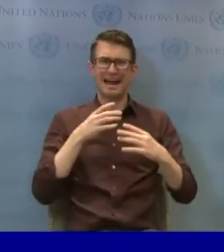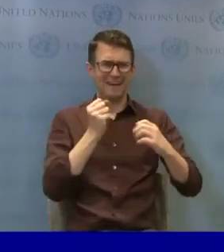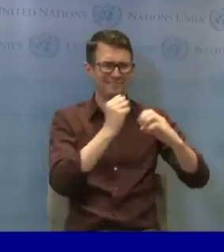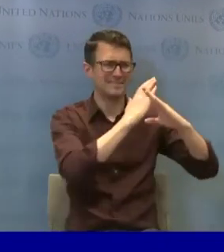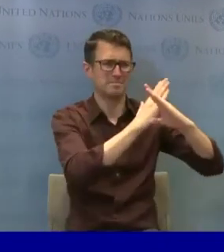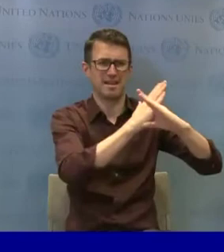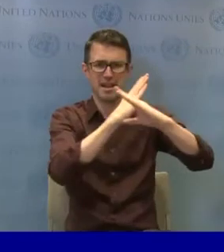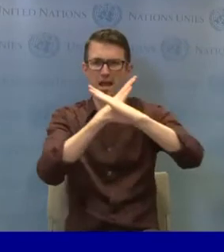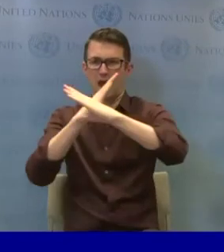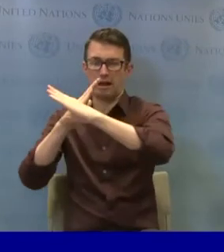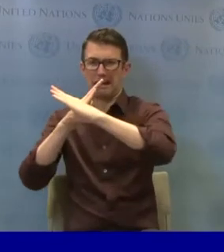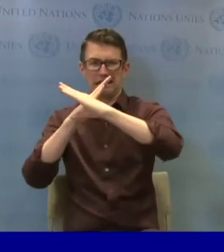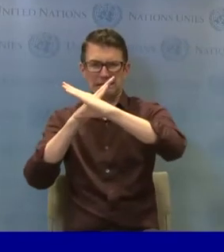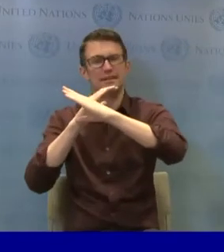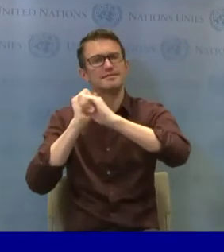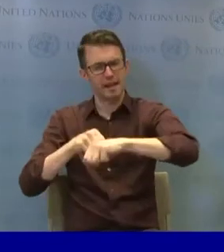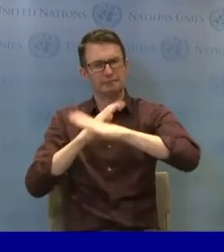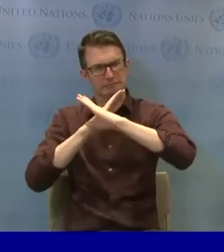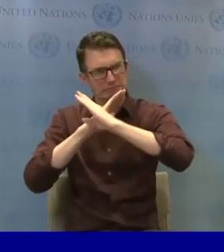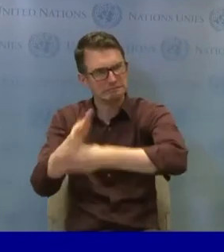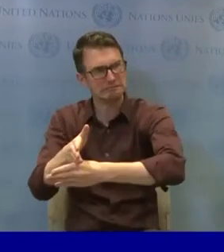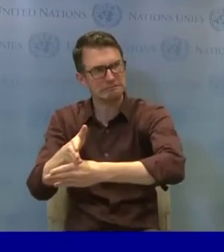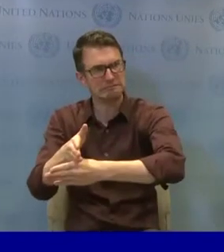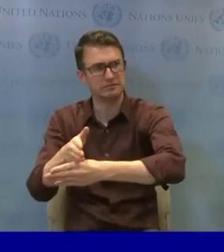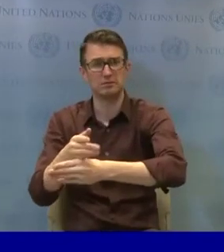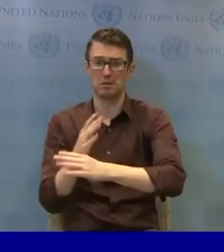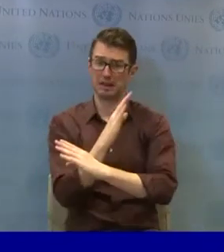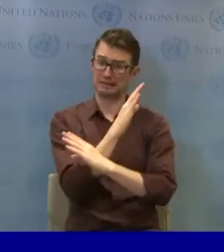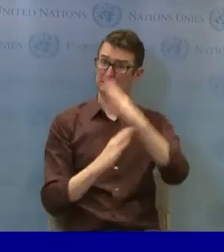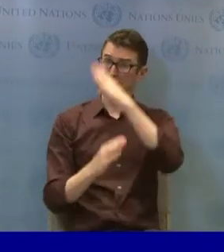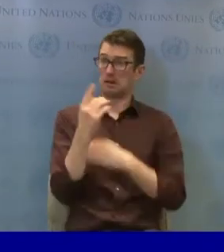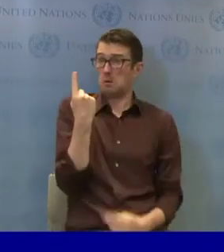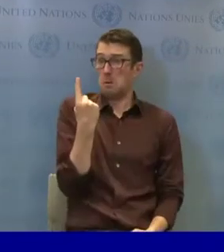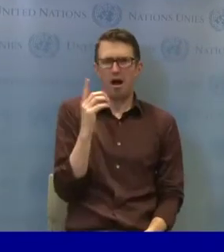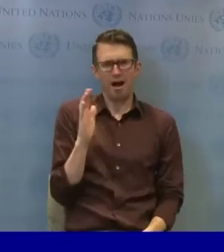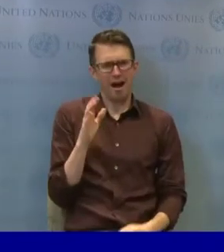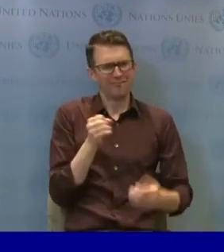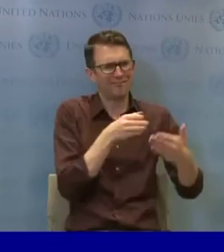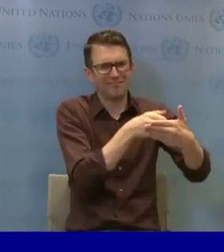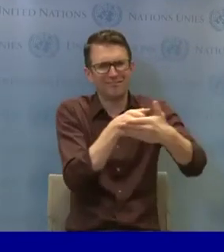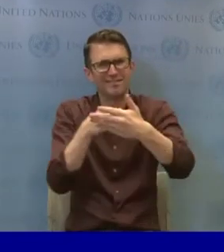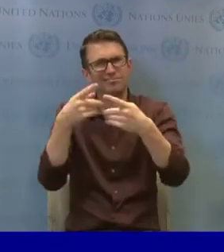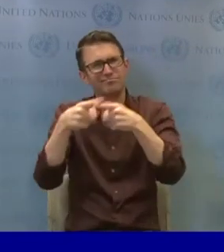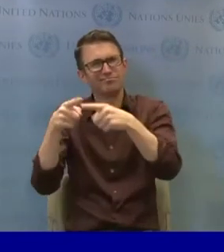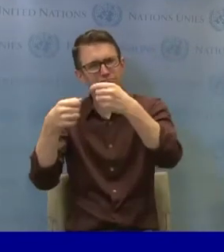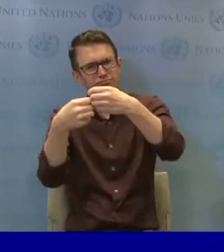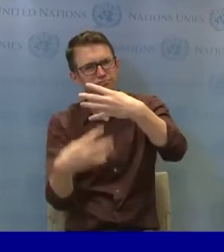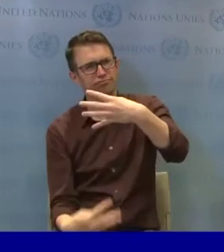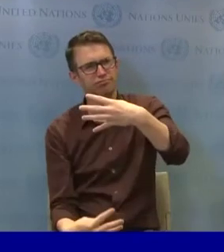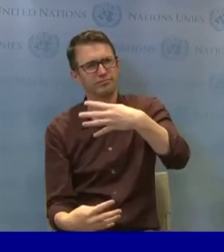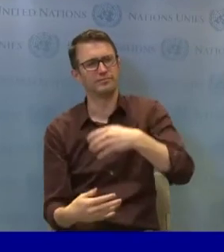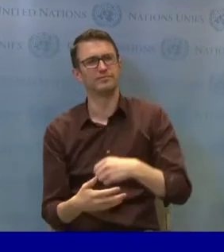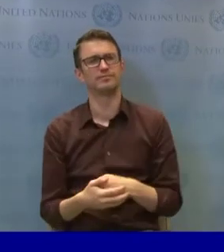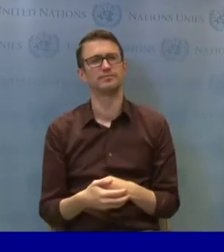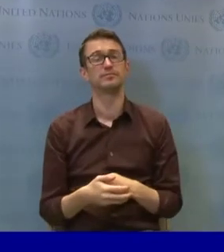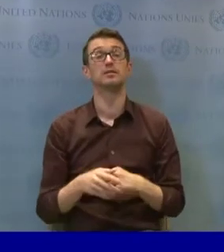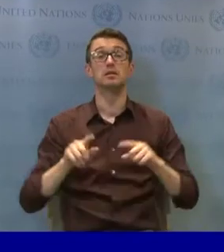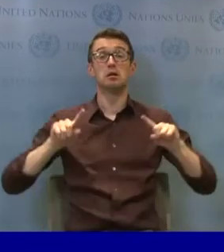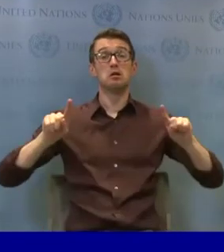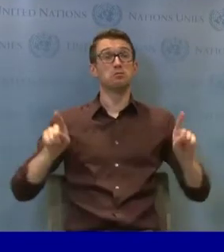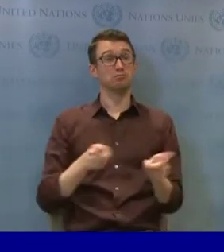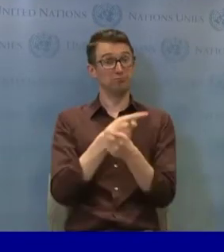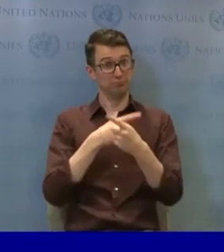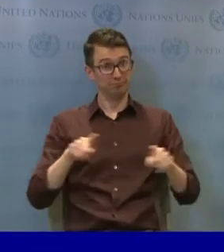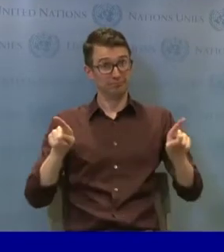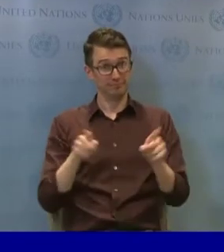disability itself. After the musical part, our cultural prelude will continue with the presentation of